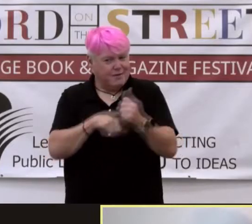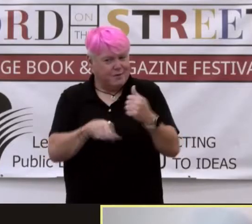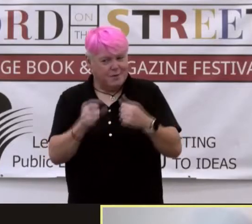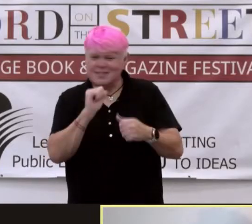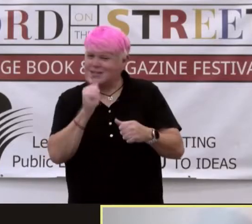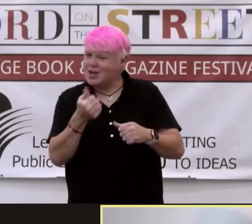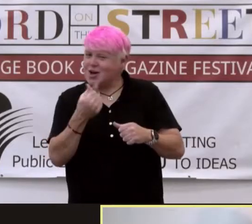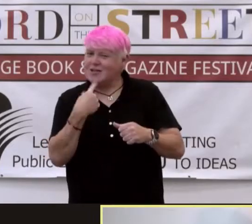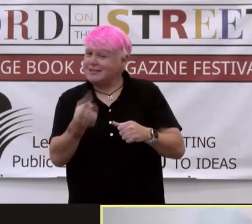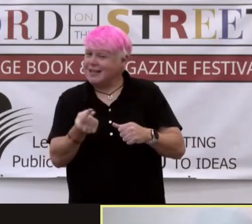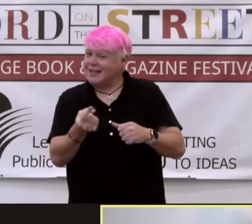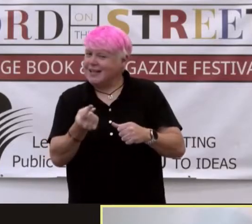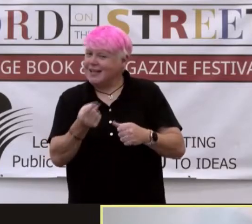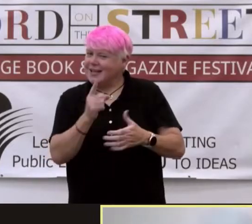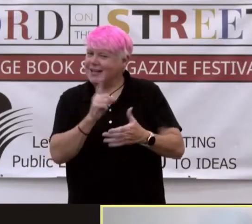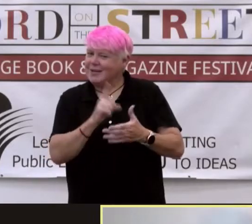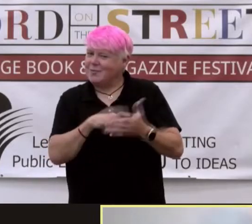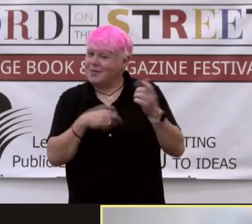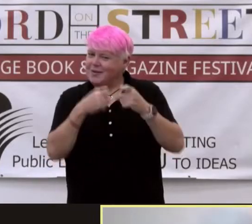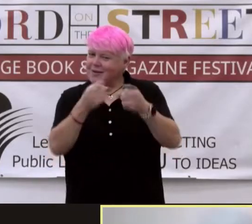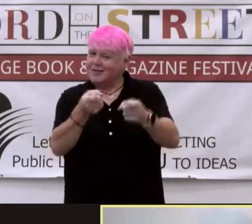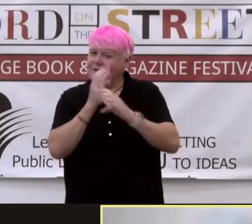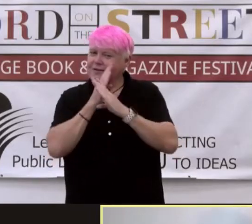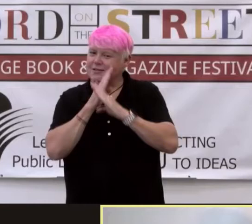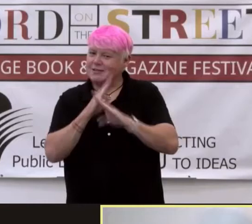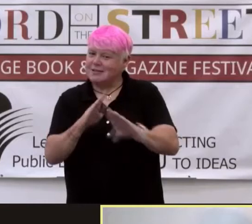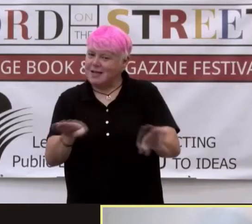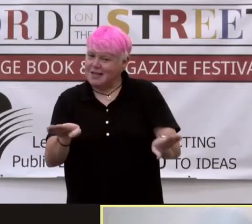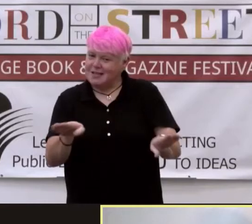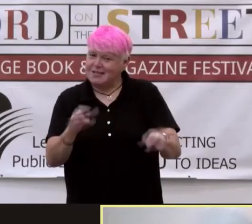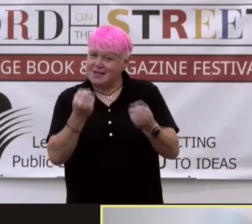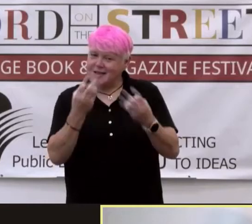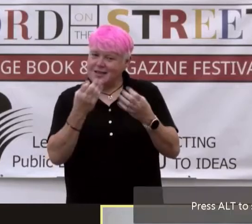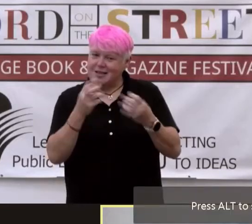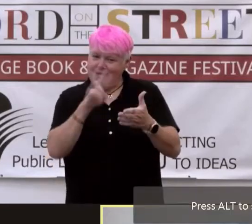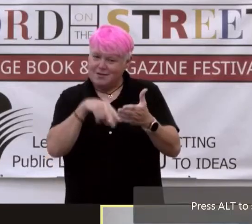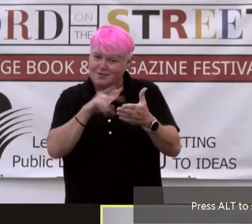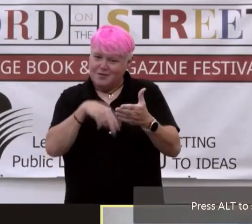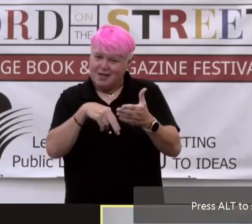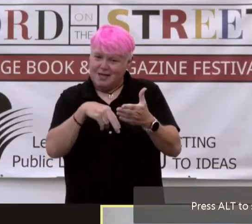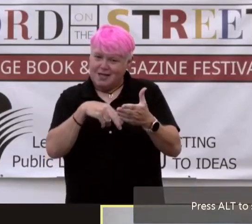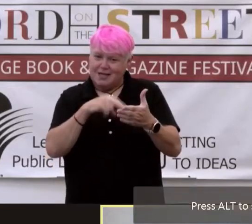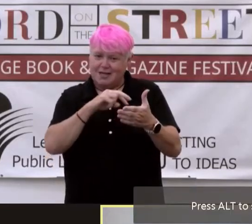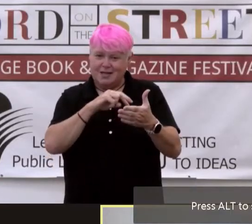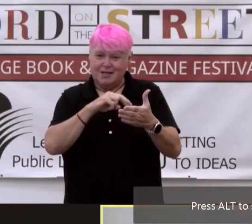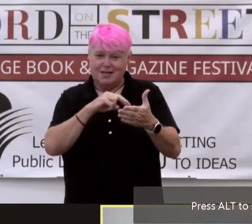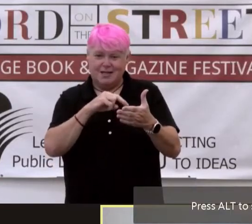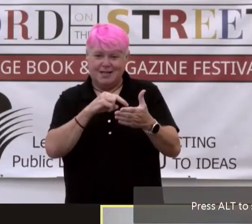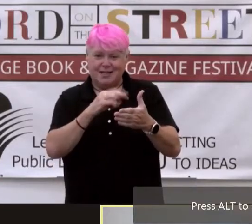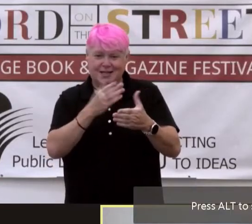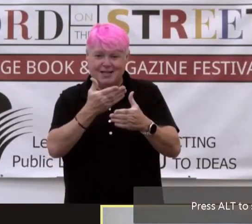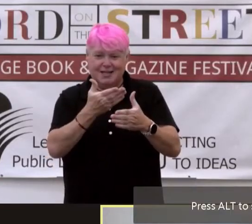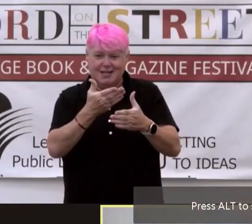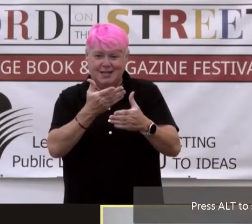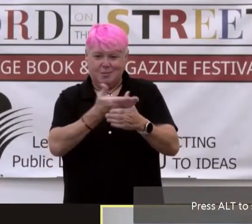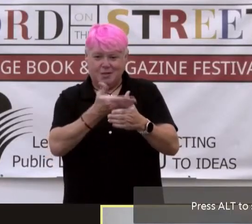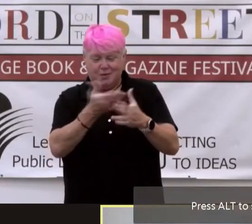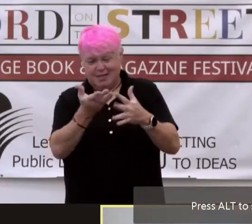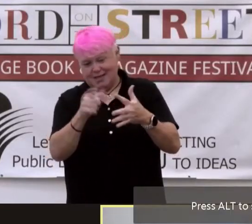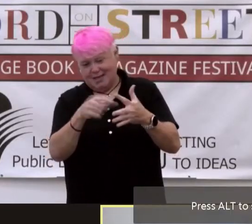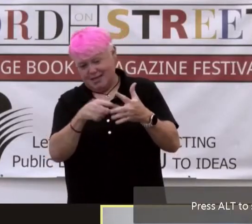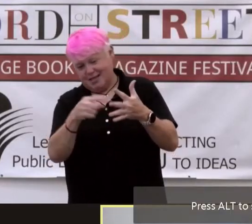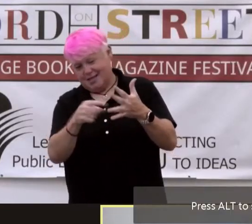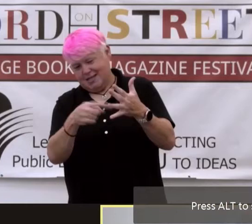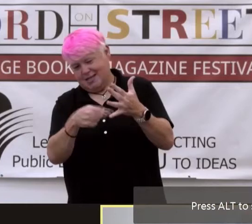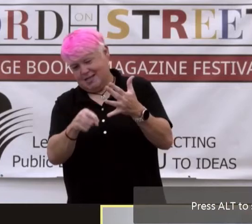what they might be giving away in their silences. There's just a lot to read between the lines. So that was like uniquely challenging, but it was very, very fun.